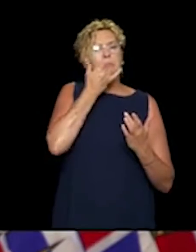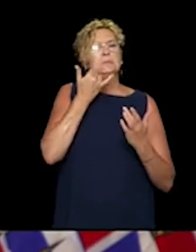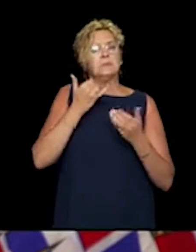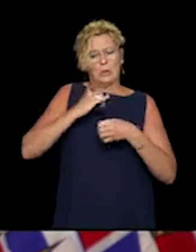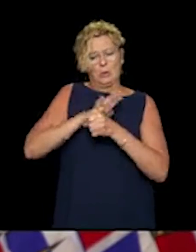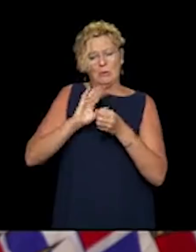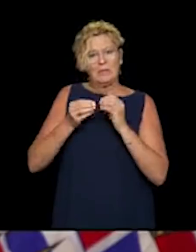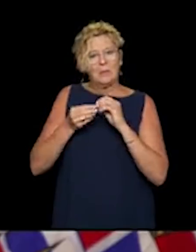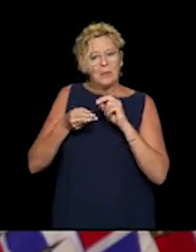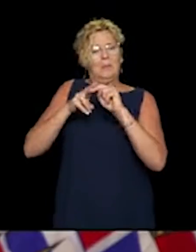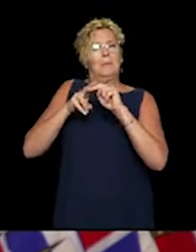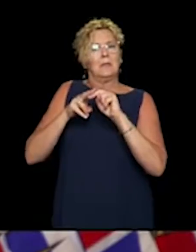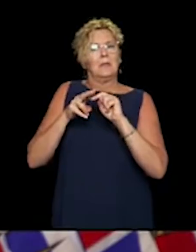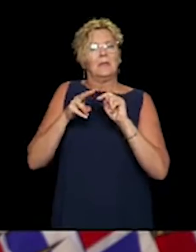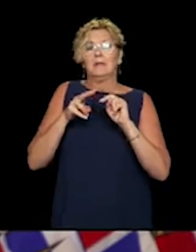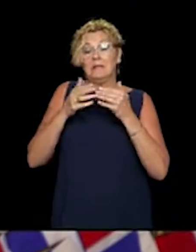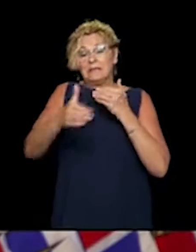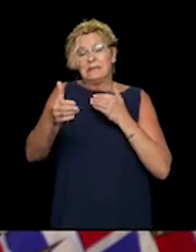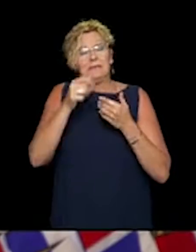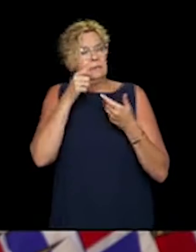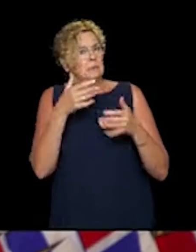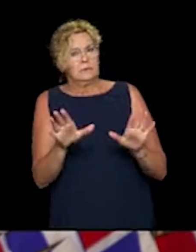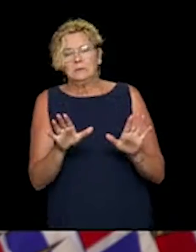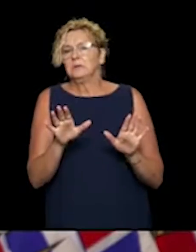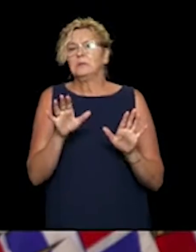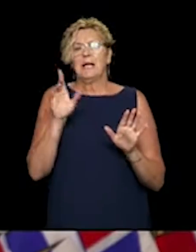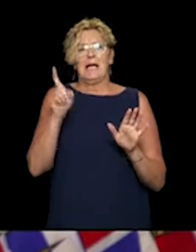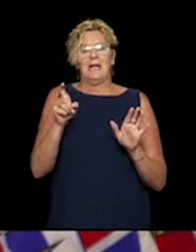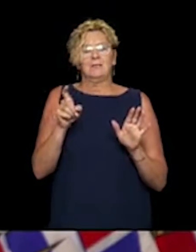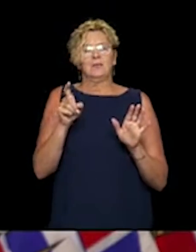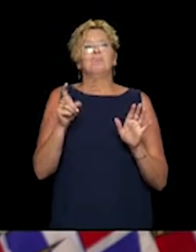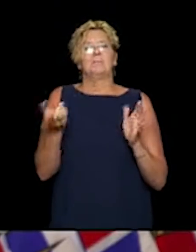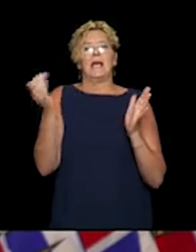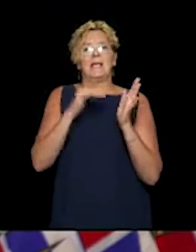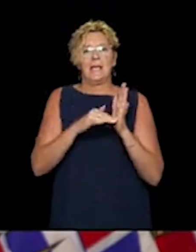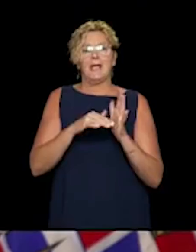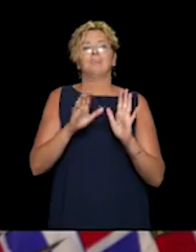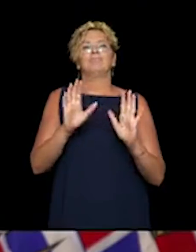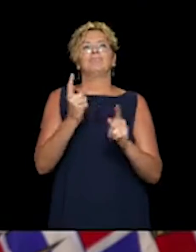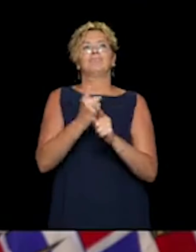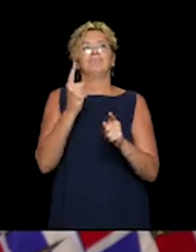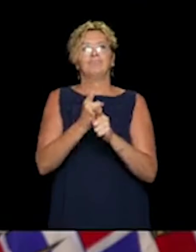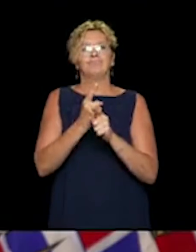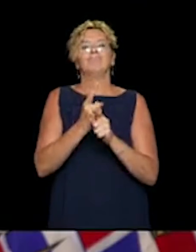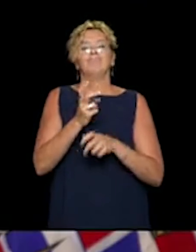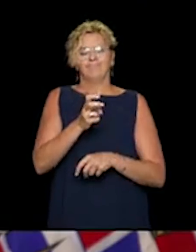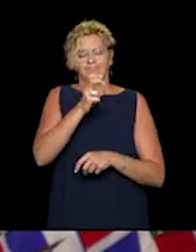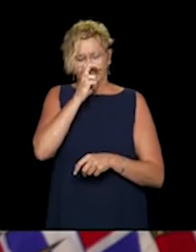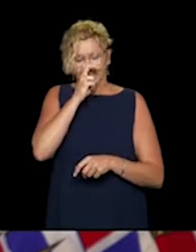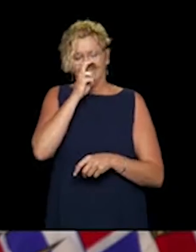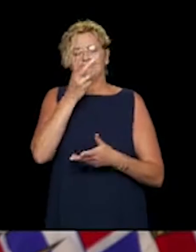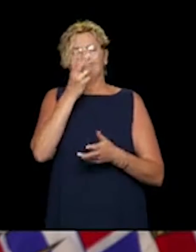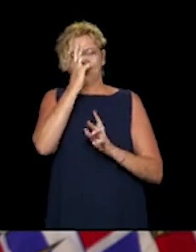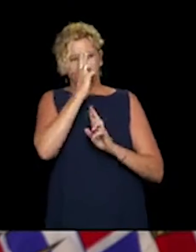and flatten our curve again. COVID-19 requires new thinking, new routines, but following